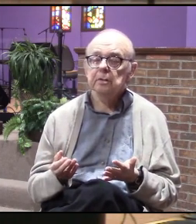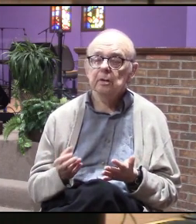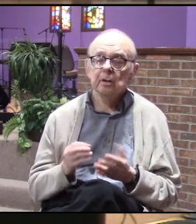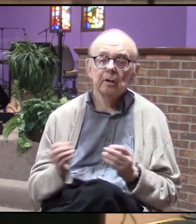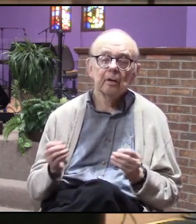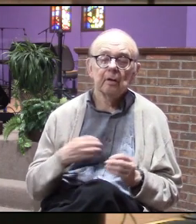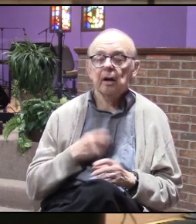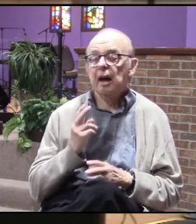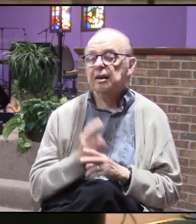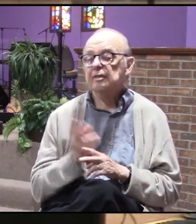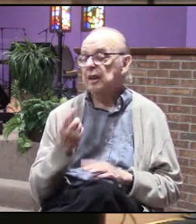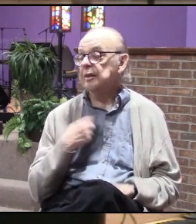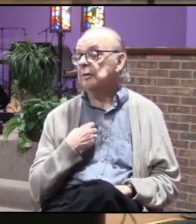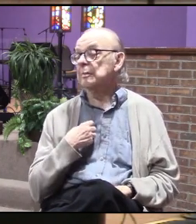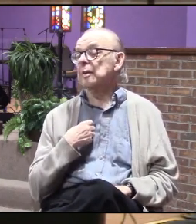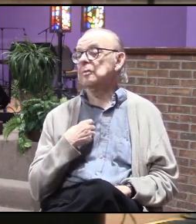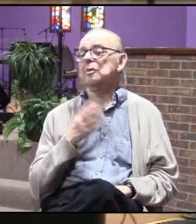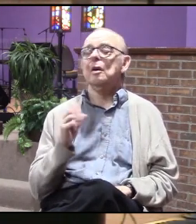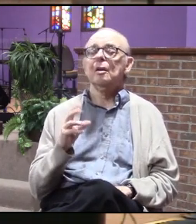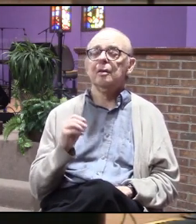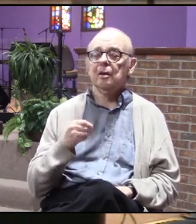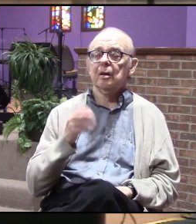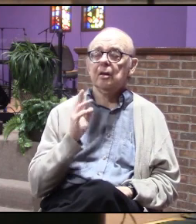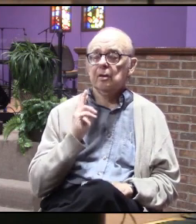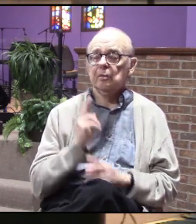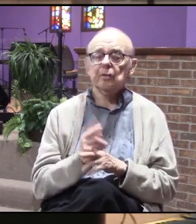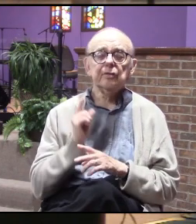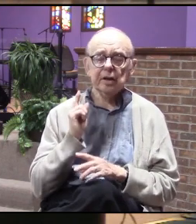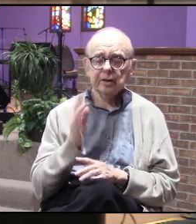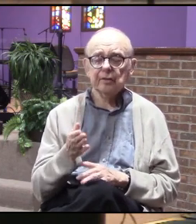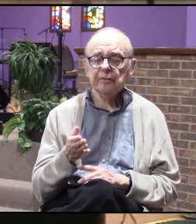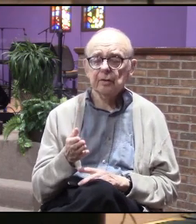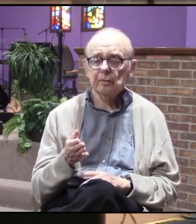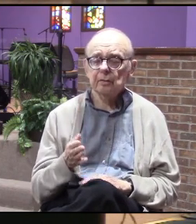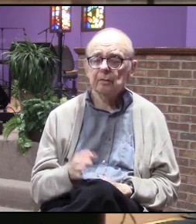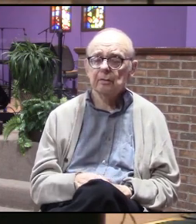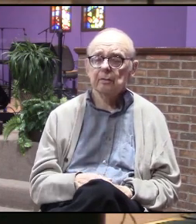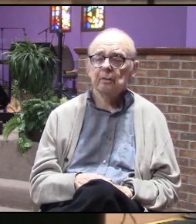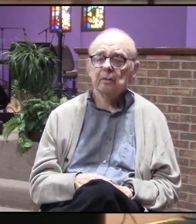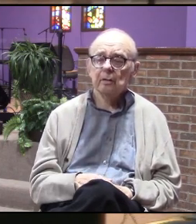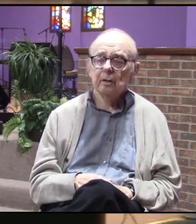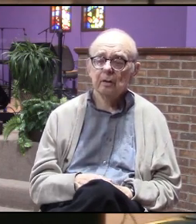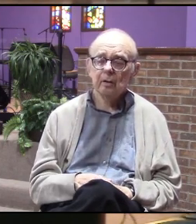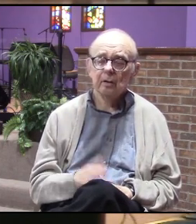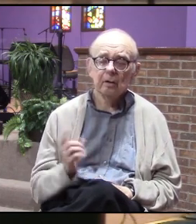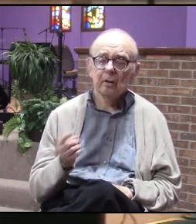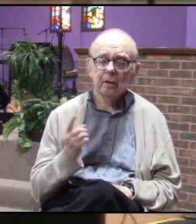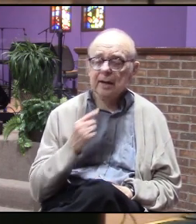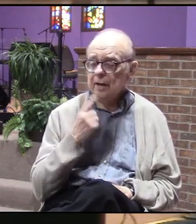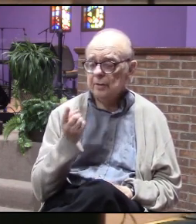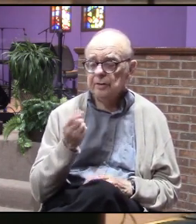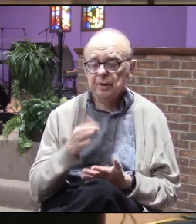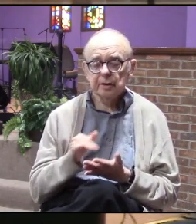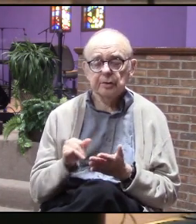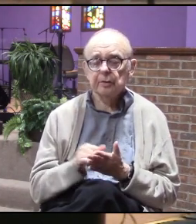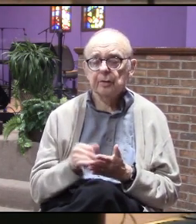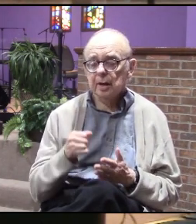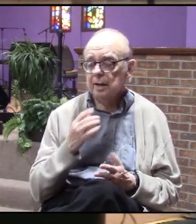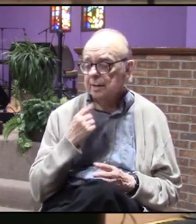No, I got to take care of me. No, God will take care of you. He already said he